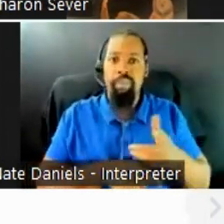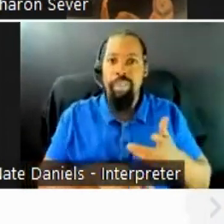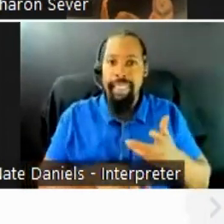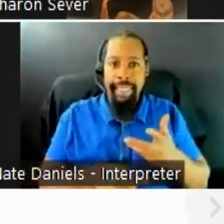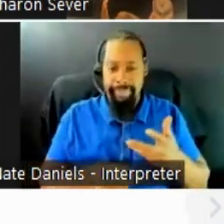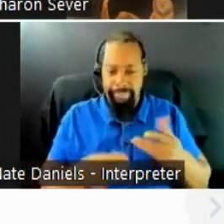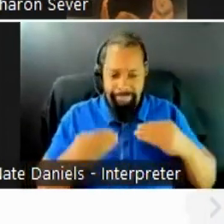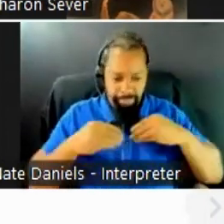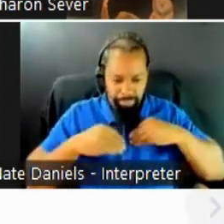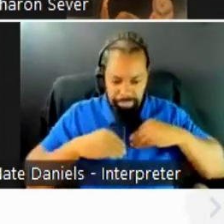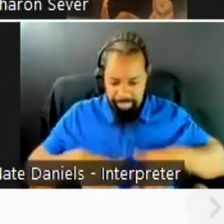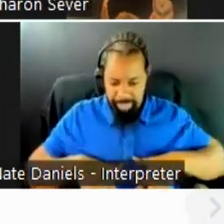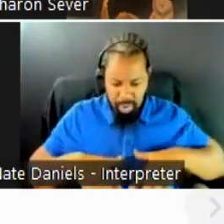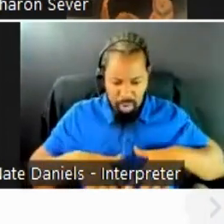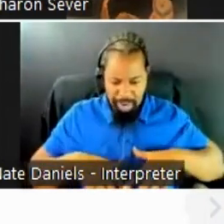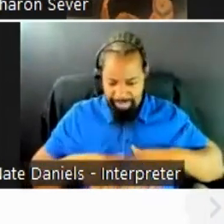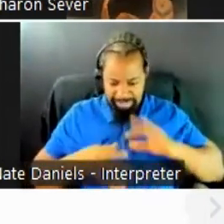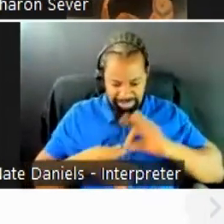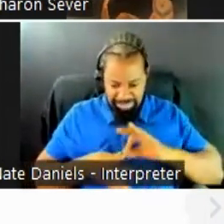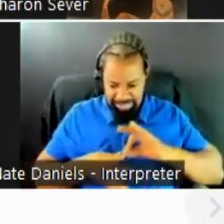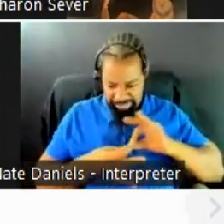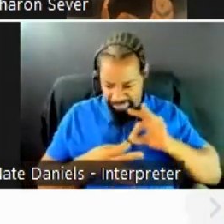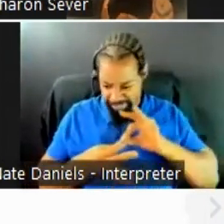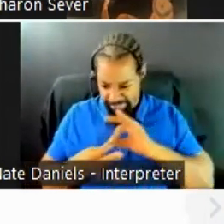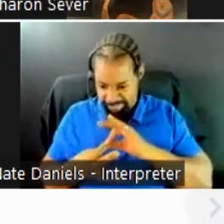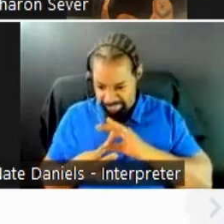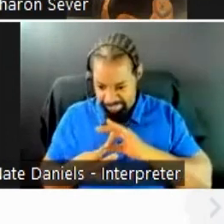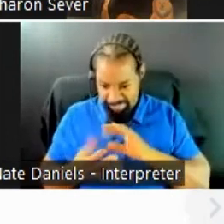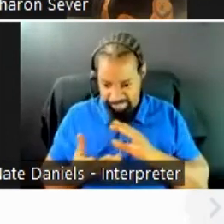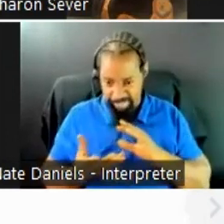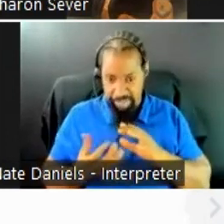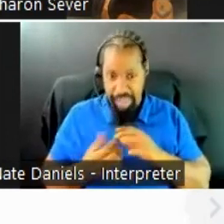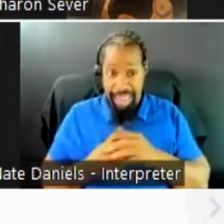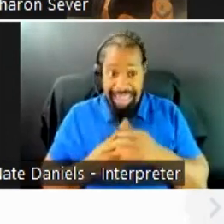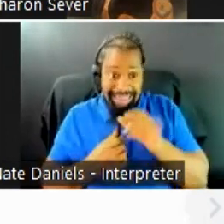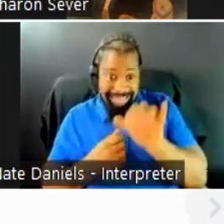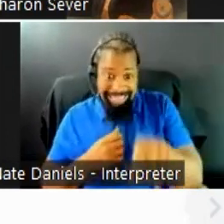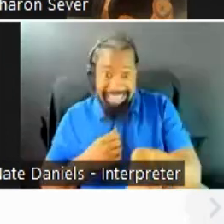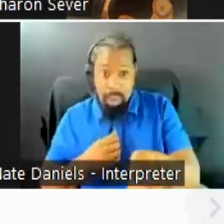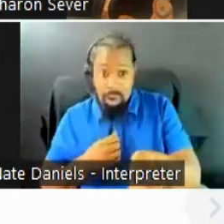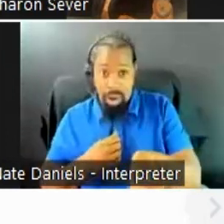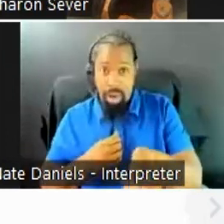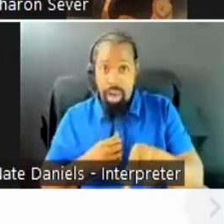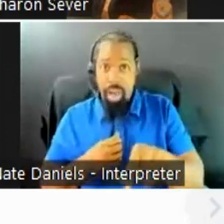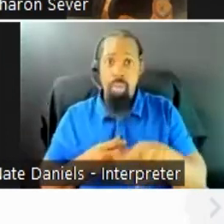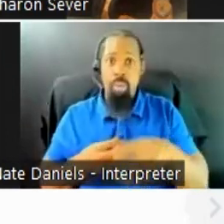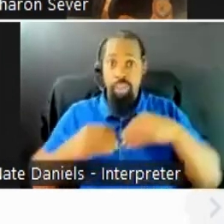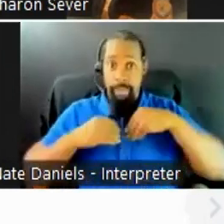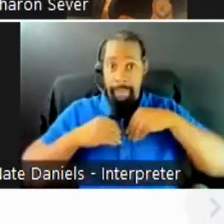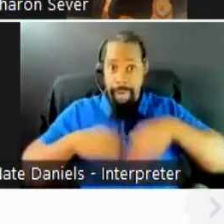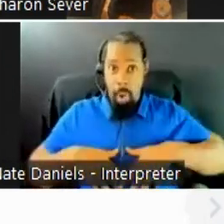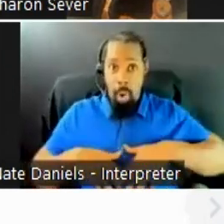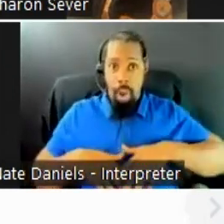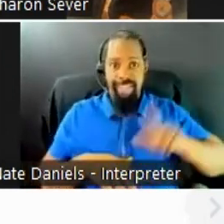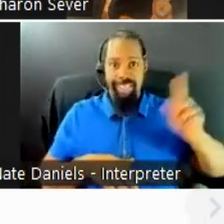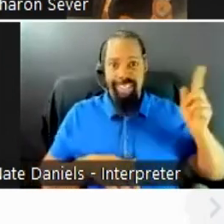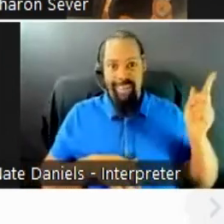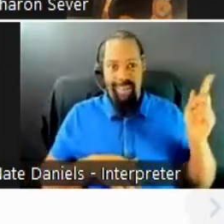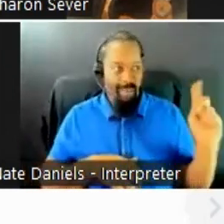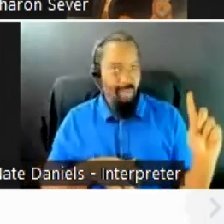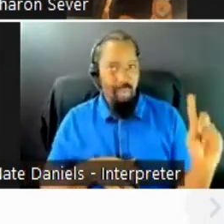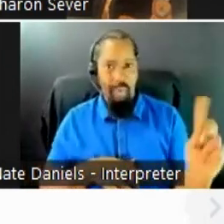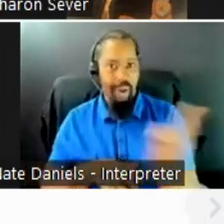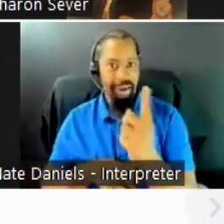the minute she stepped out in this one, her tiny dog just rolled over it and just kept